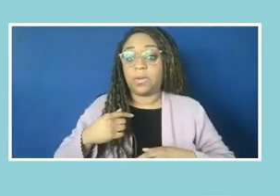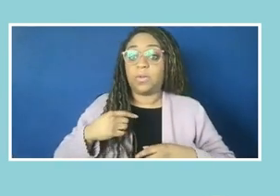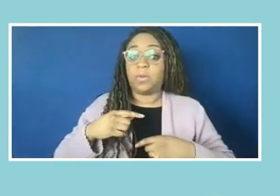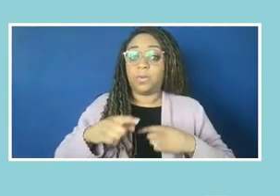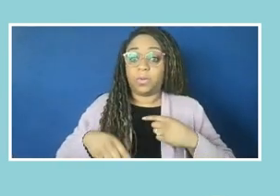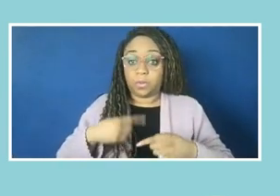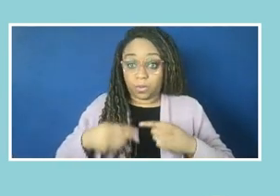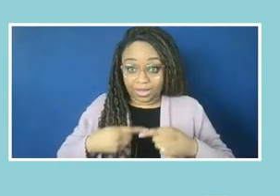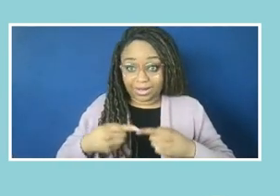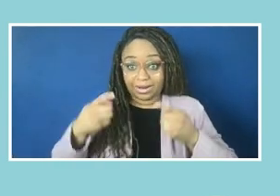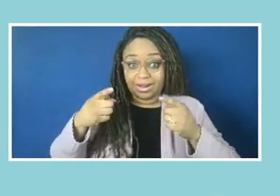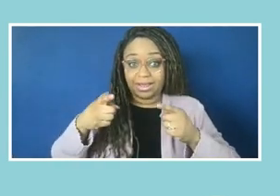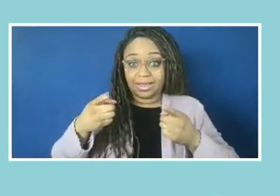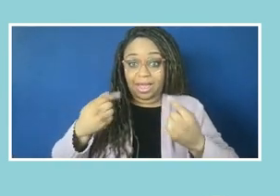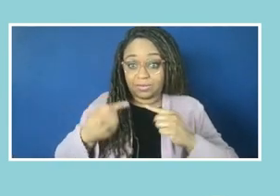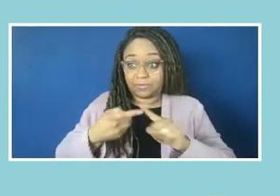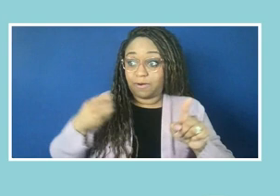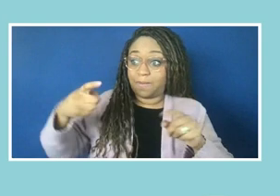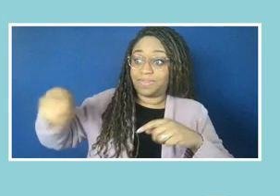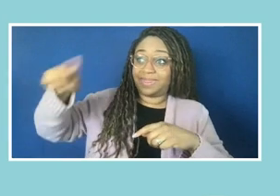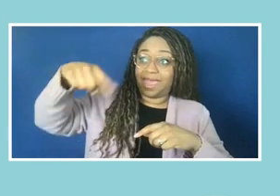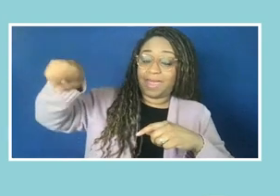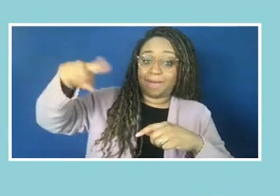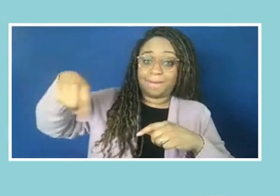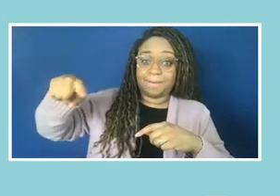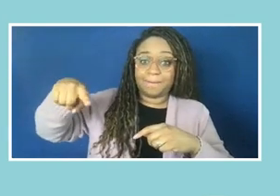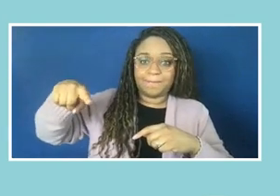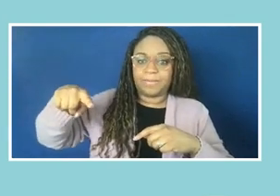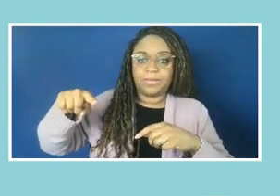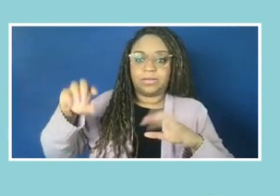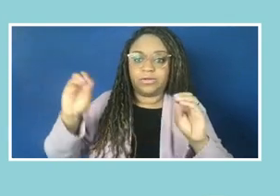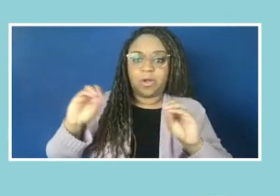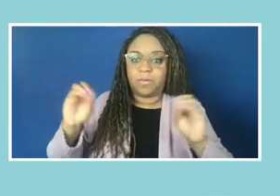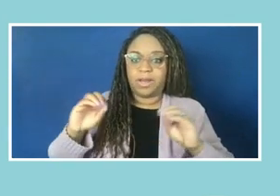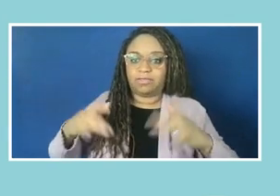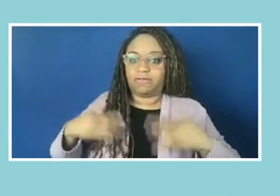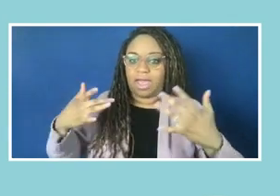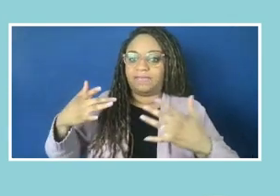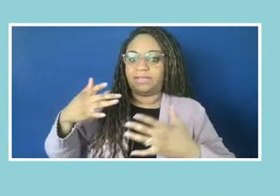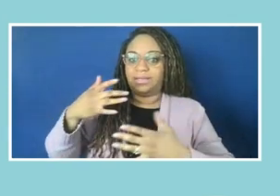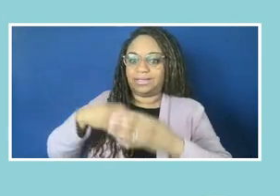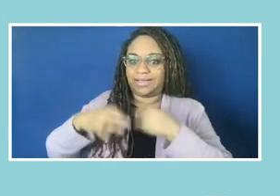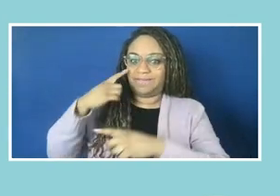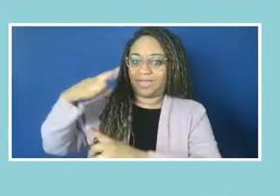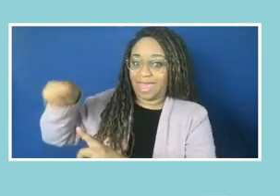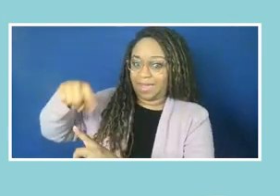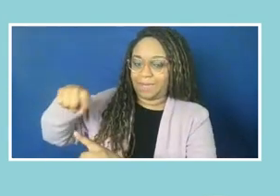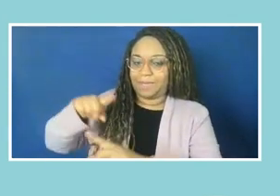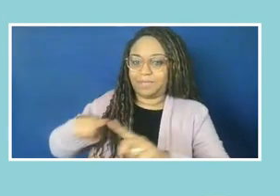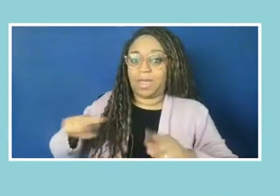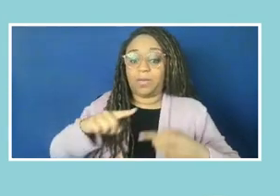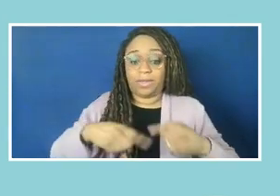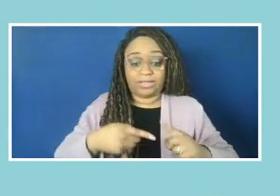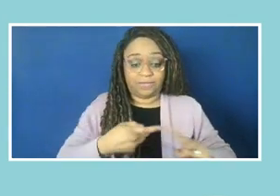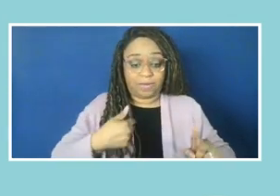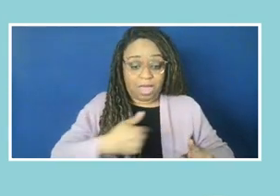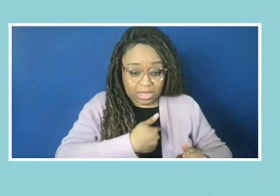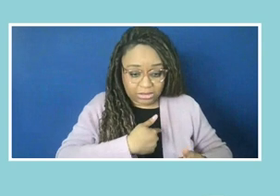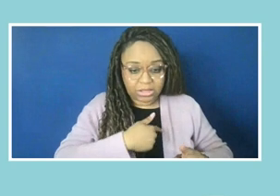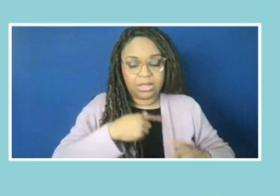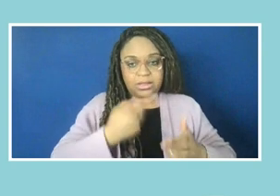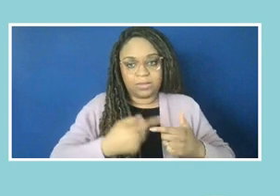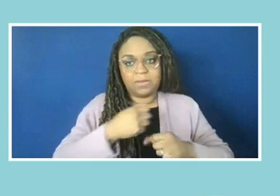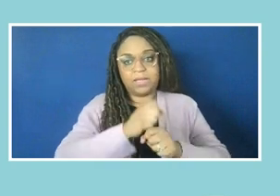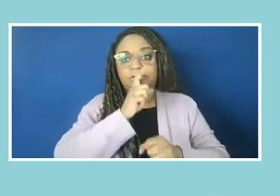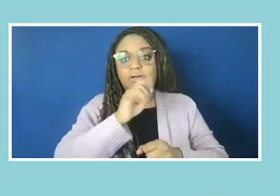them, no one does, except them. Right on, right on. Yeah, I think absolutely agree with you. It